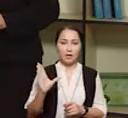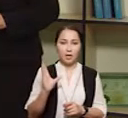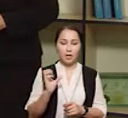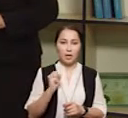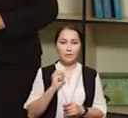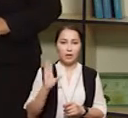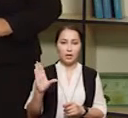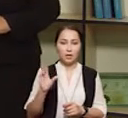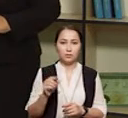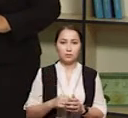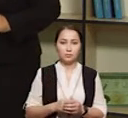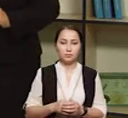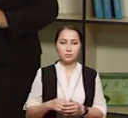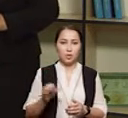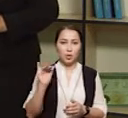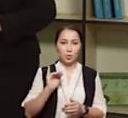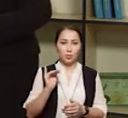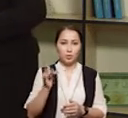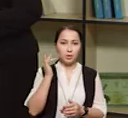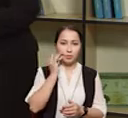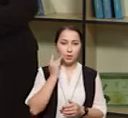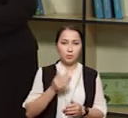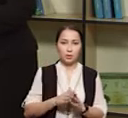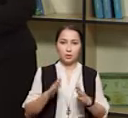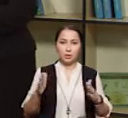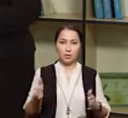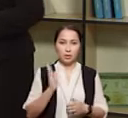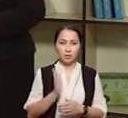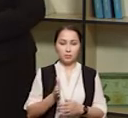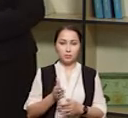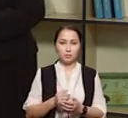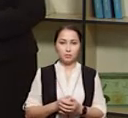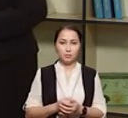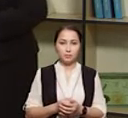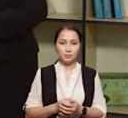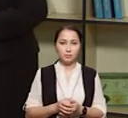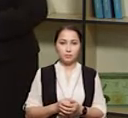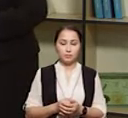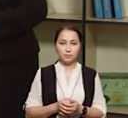doimiy kattalikning ko'paytmasi ham doimiy kattalik bo'ladi.